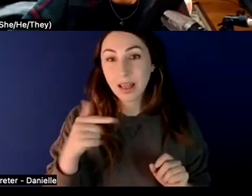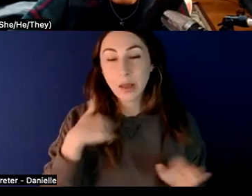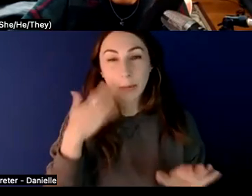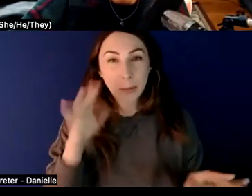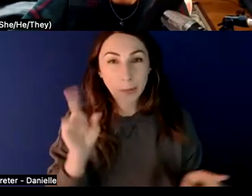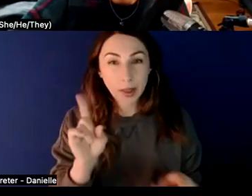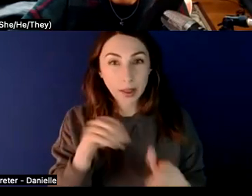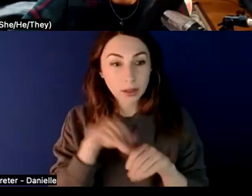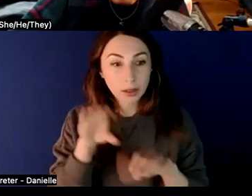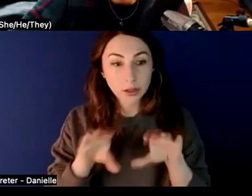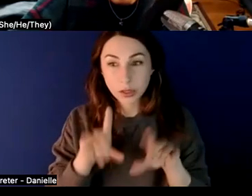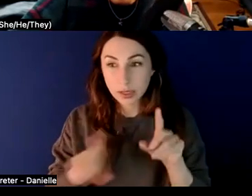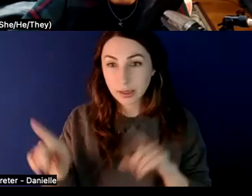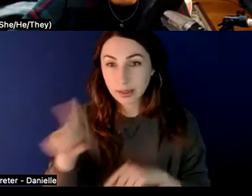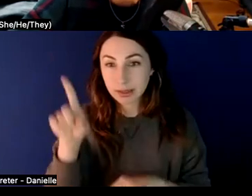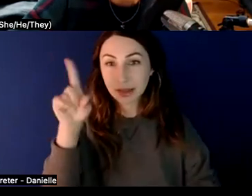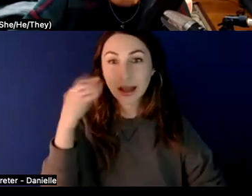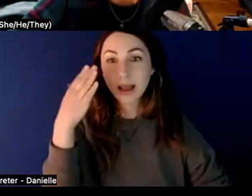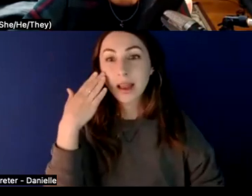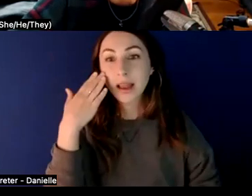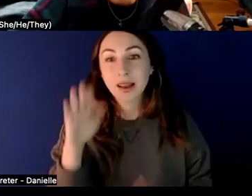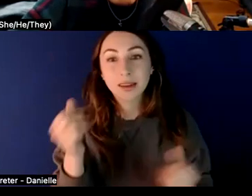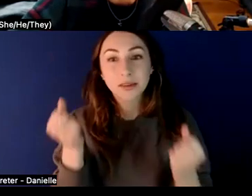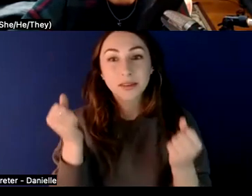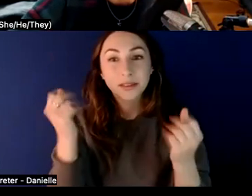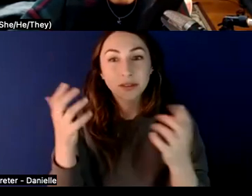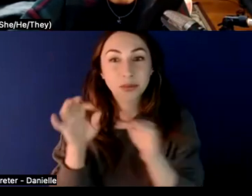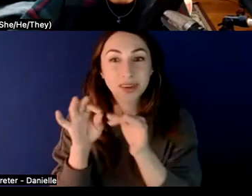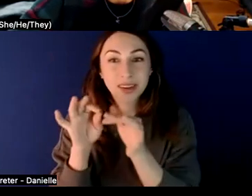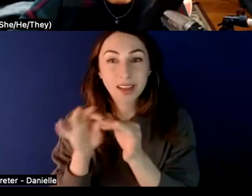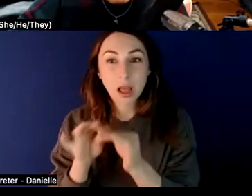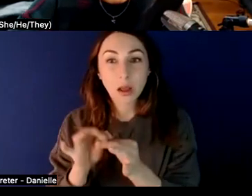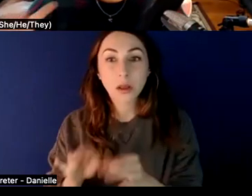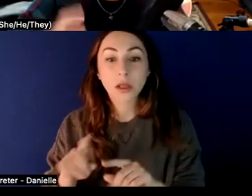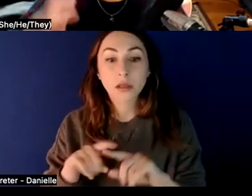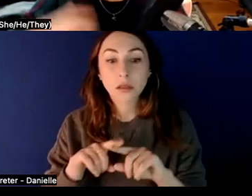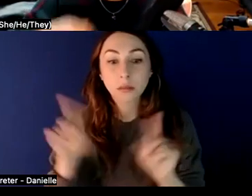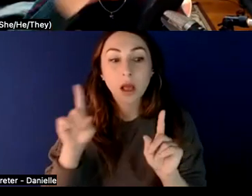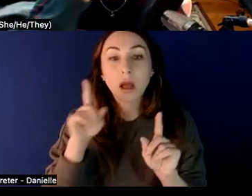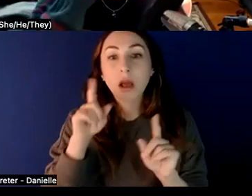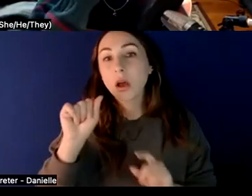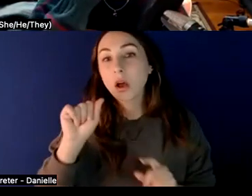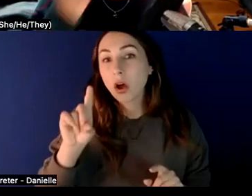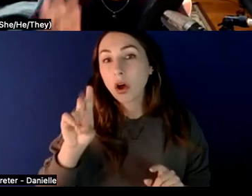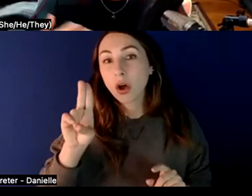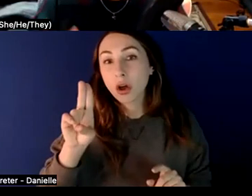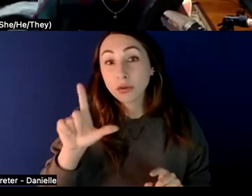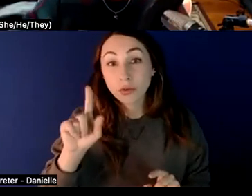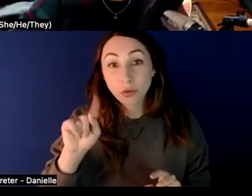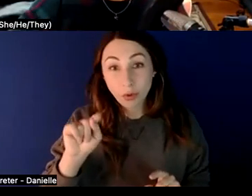it. Yeah, I don't know. There's too many comments at this point. But the adultification